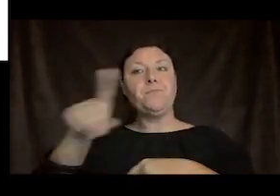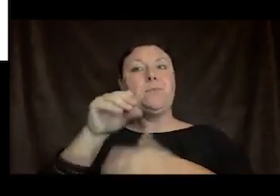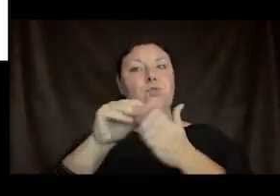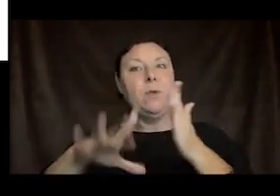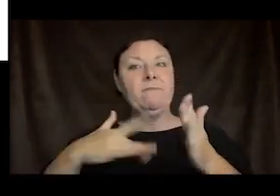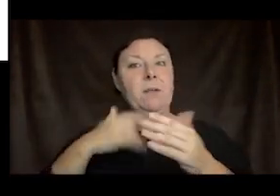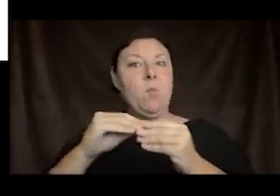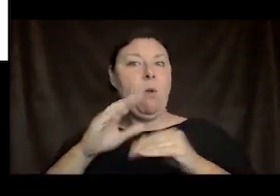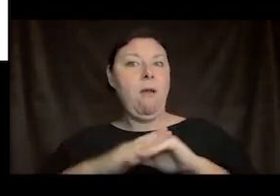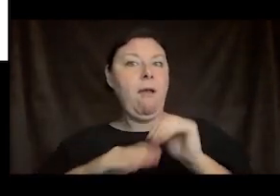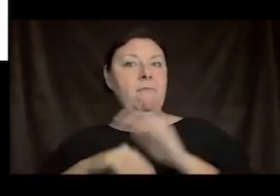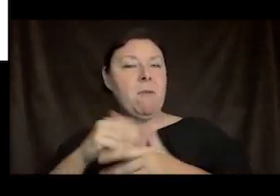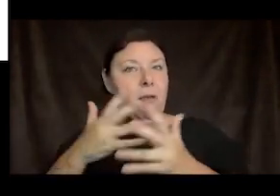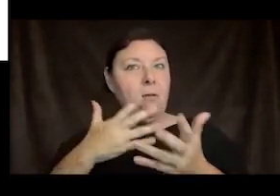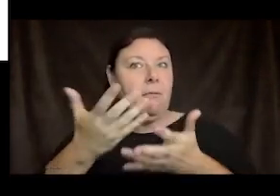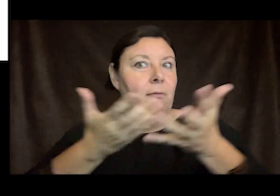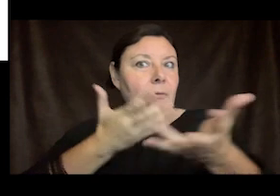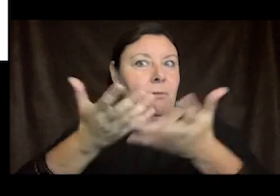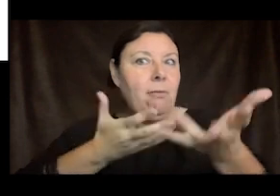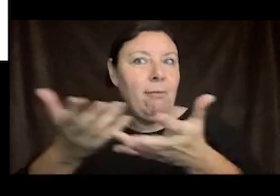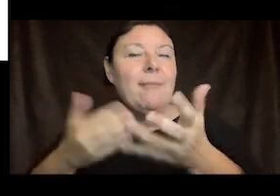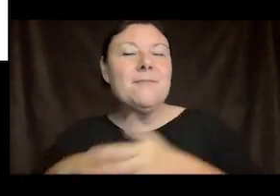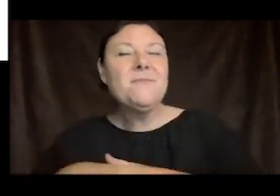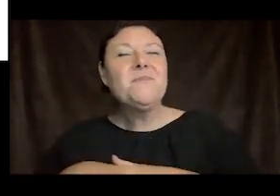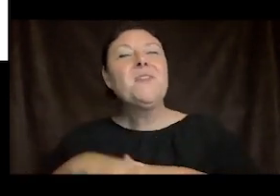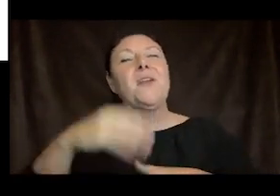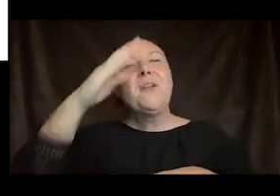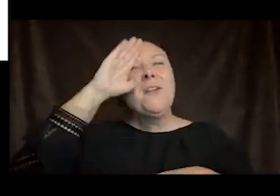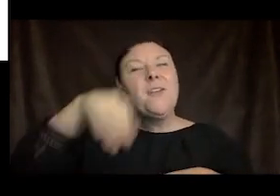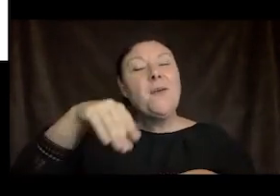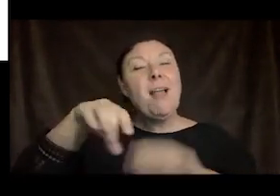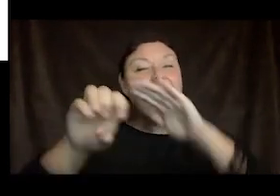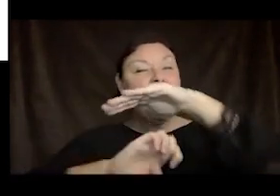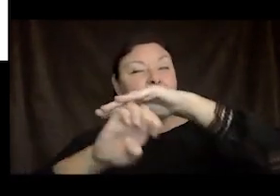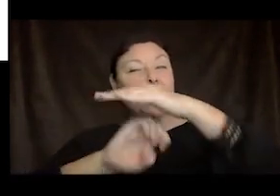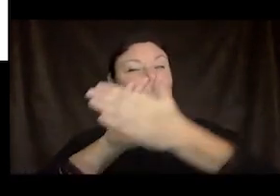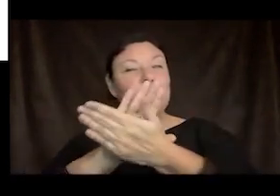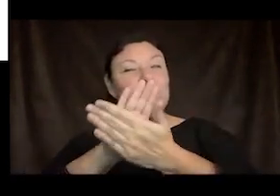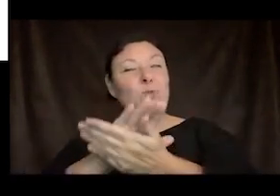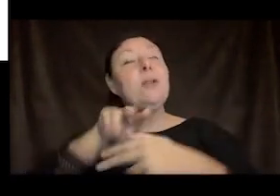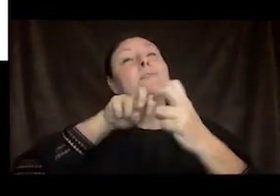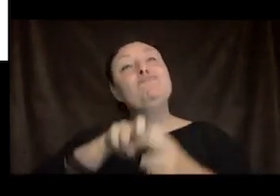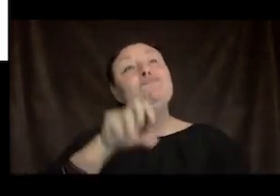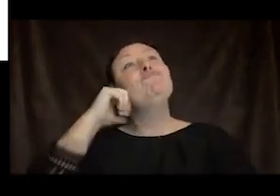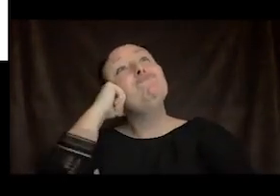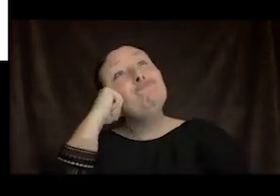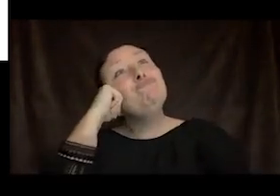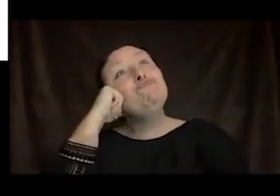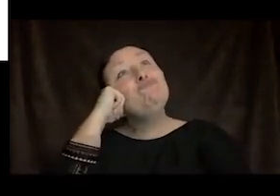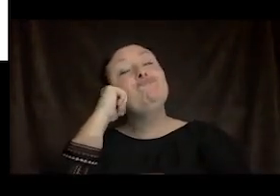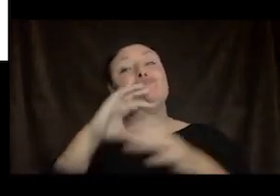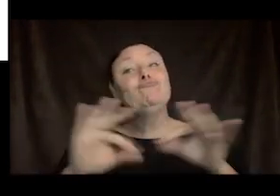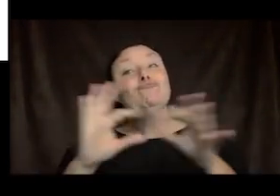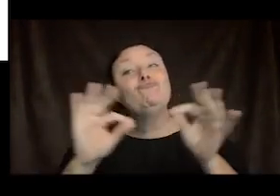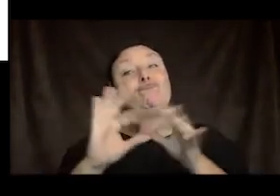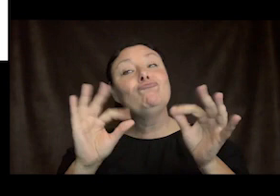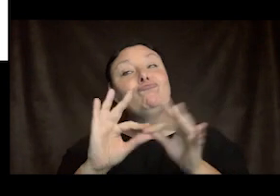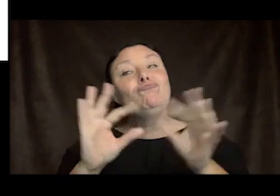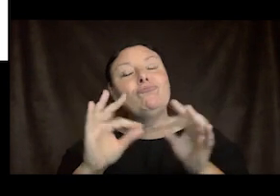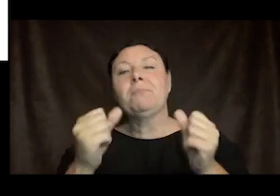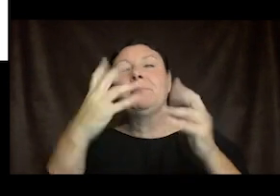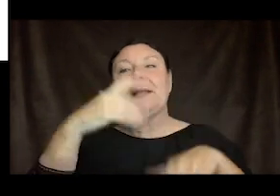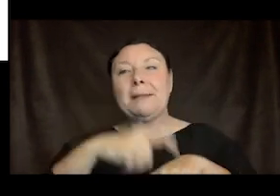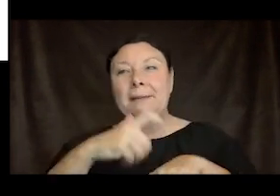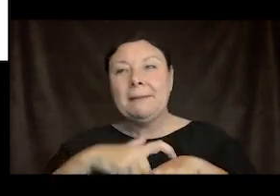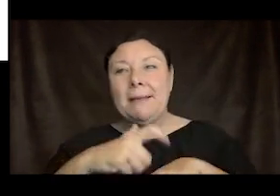elementary days, they're telling stories all the time, but not necessarily stories about what they believe about race